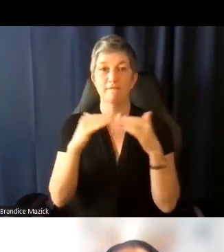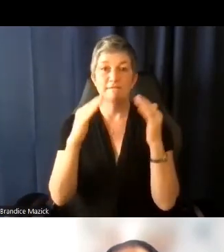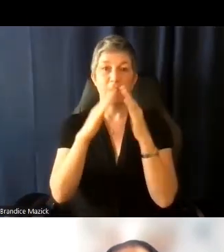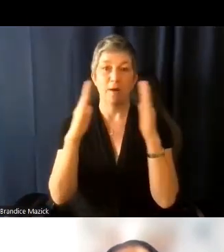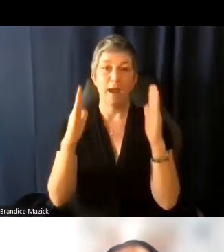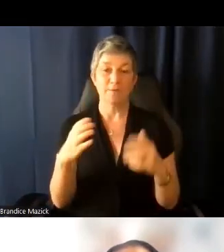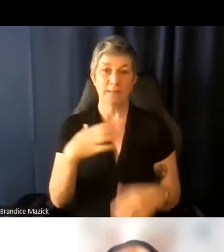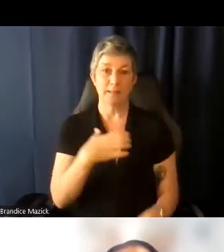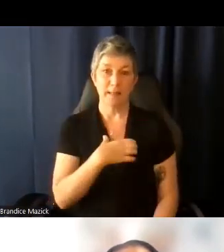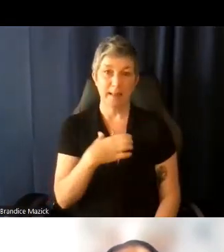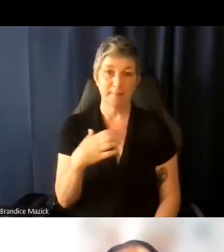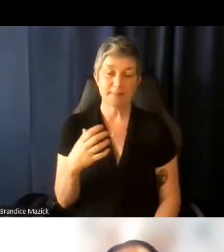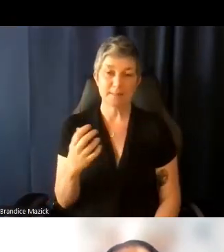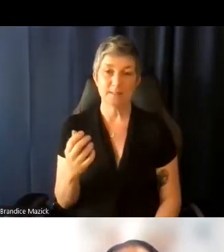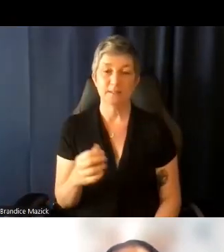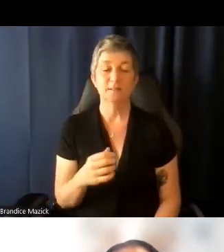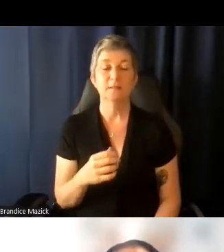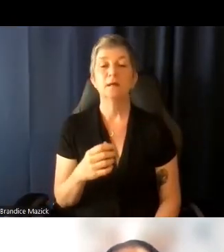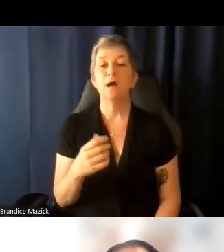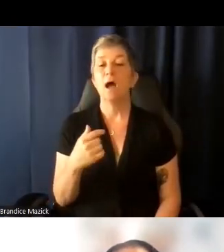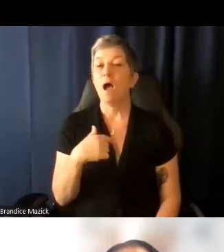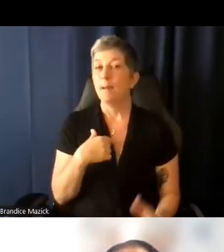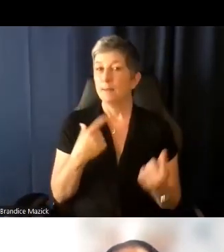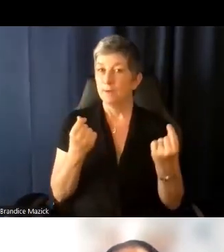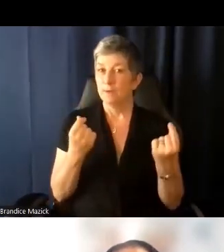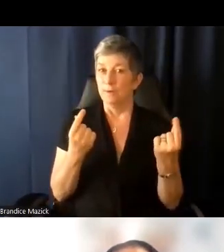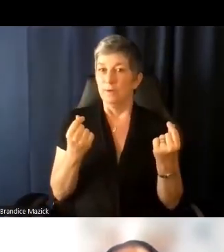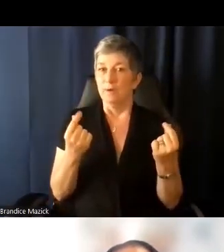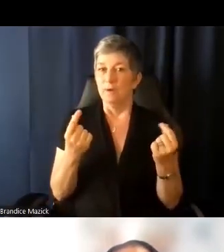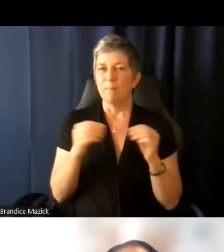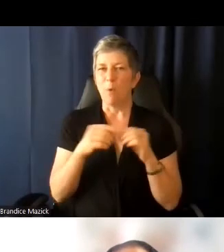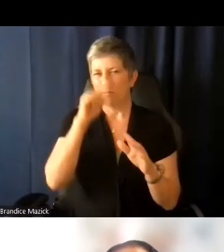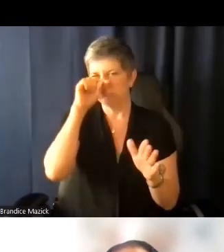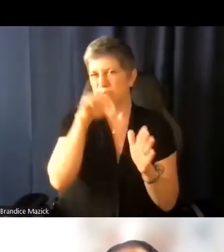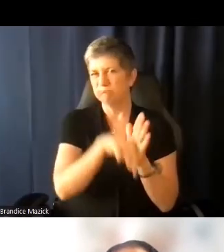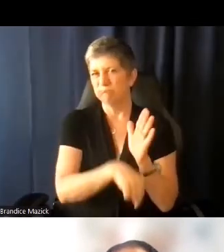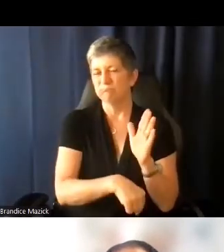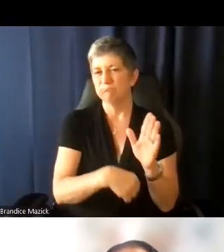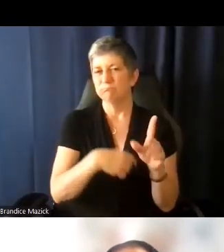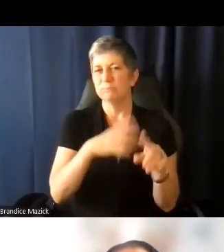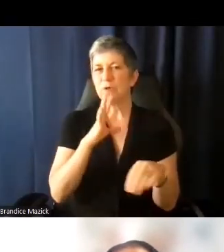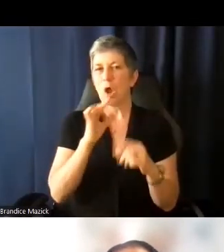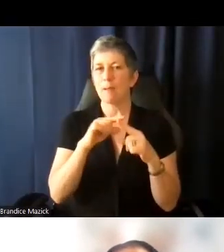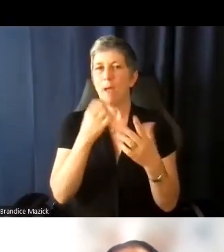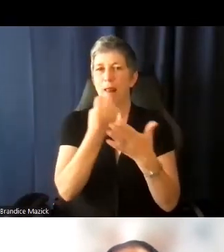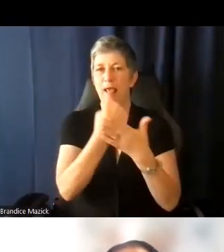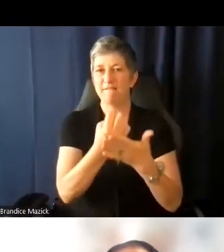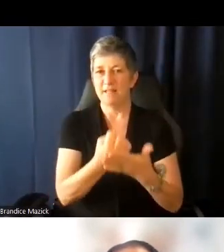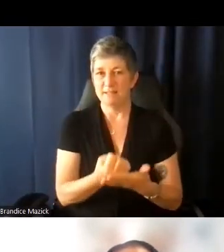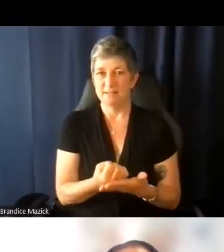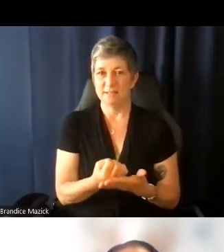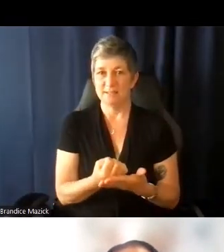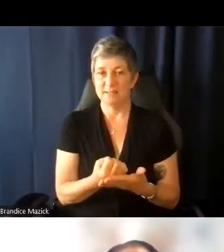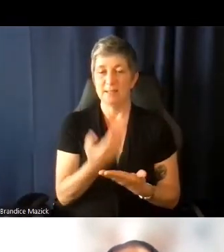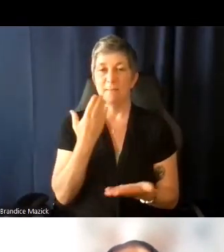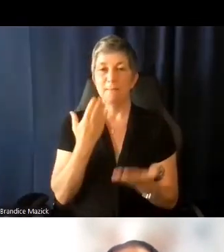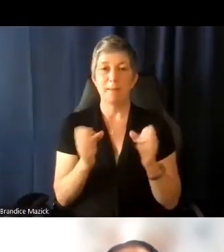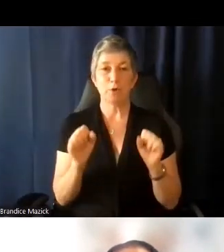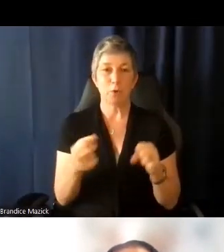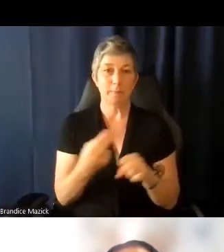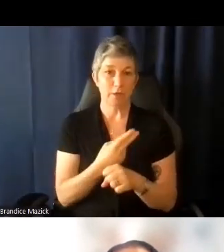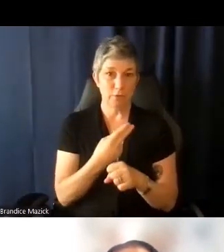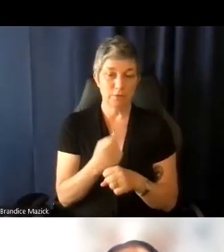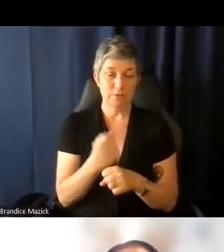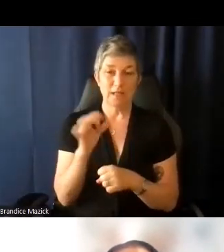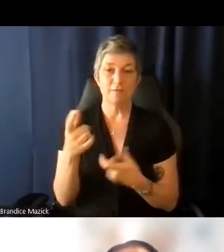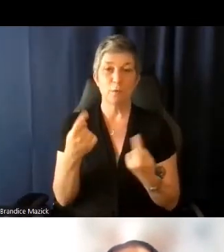claims. So what I'm going to do is just take a deeper dive into the evidence that may be used if you are